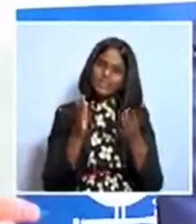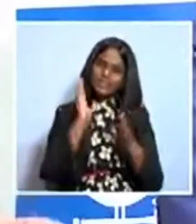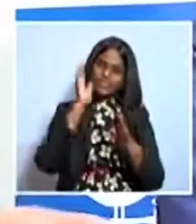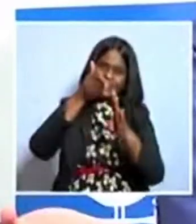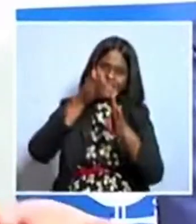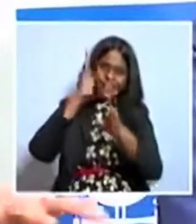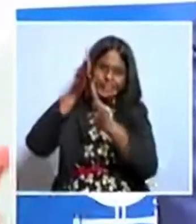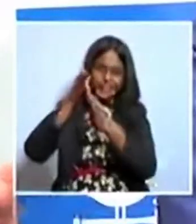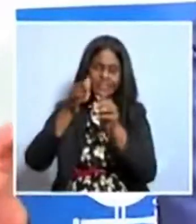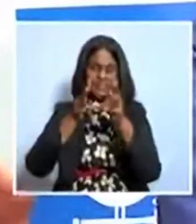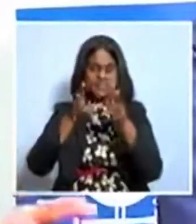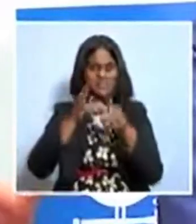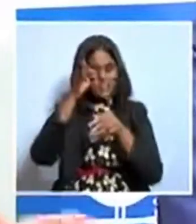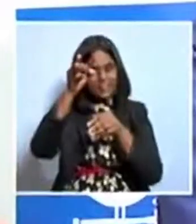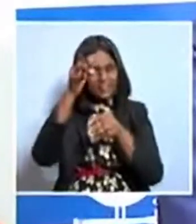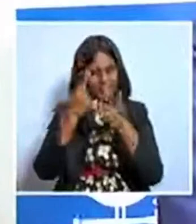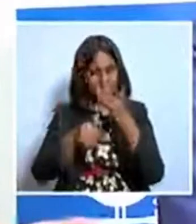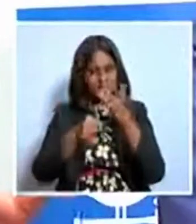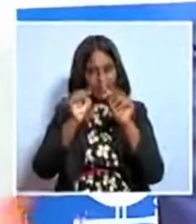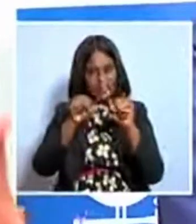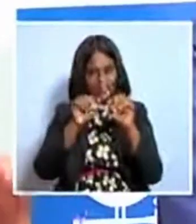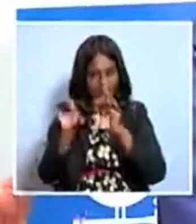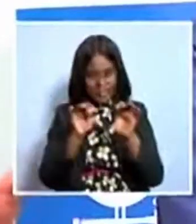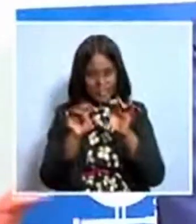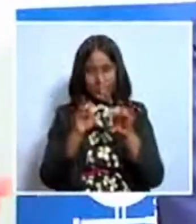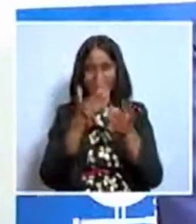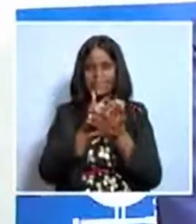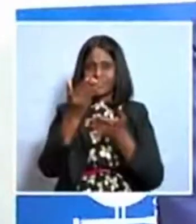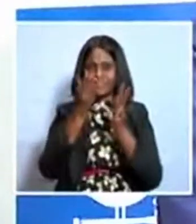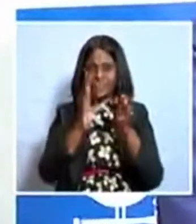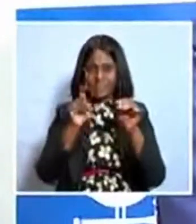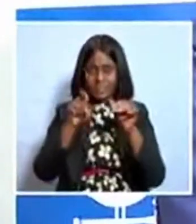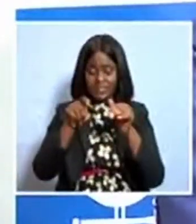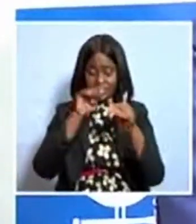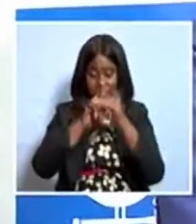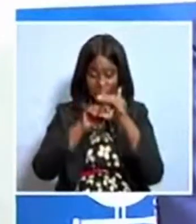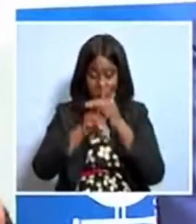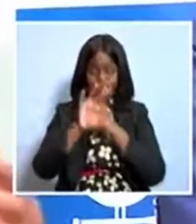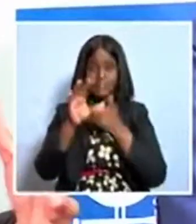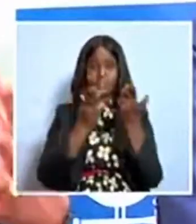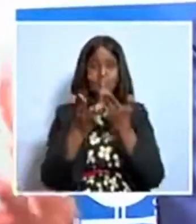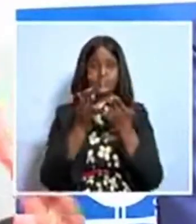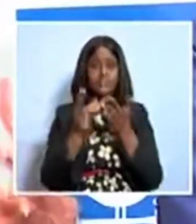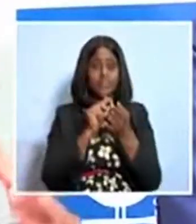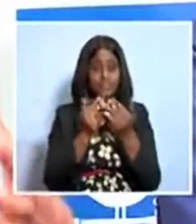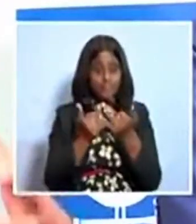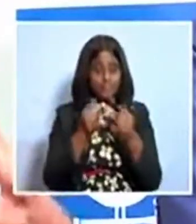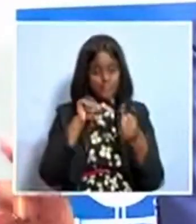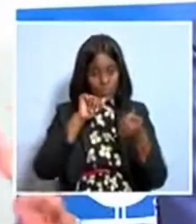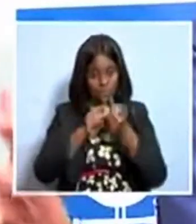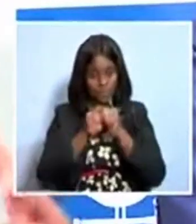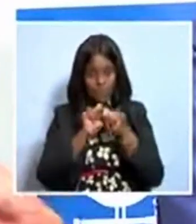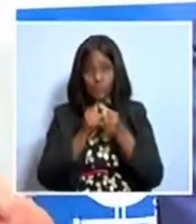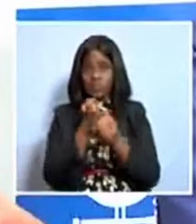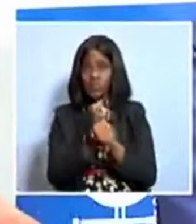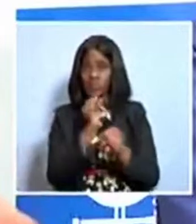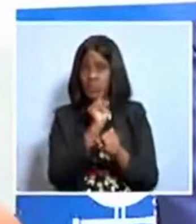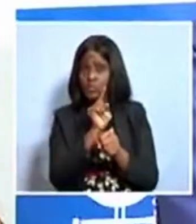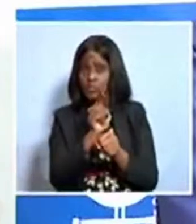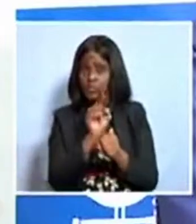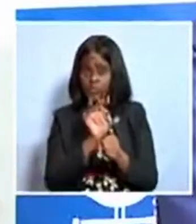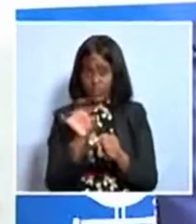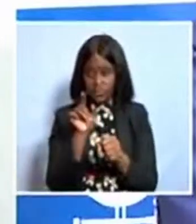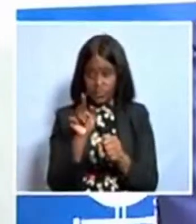direct way forward in terms of what can I then do as a customer if I still need to access this service. So as we're sorting out that stability